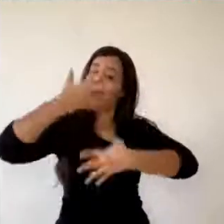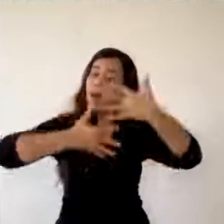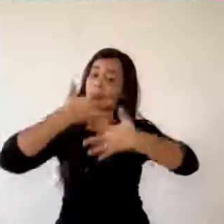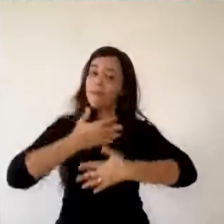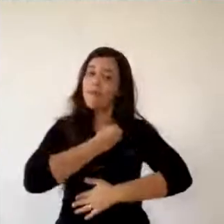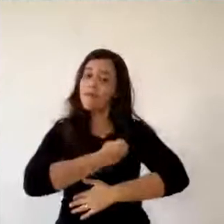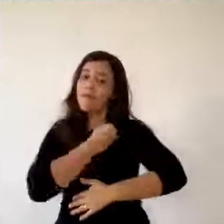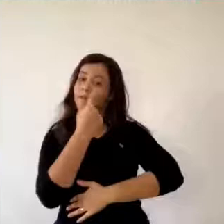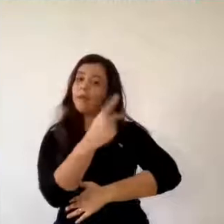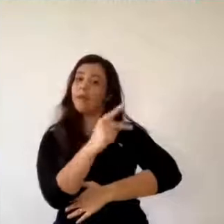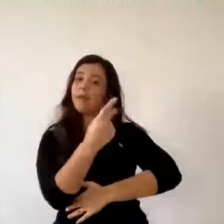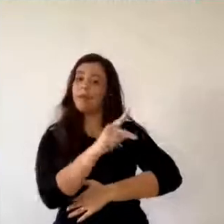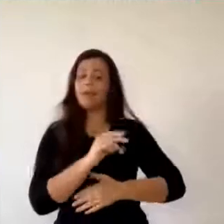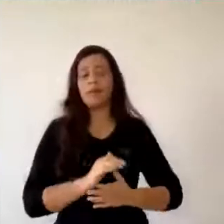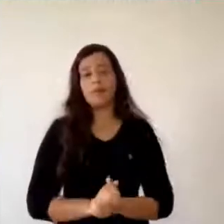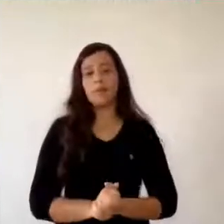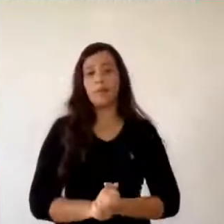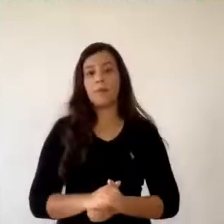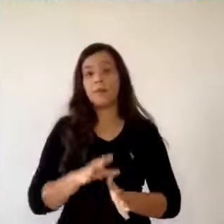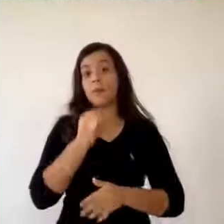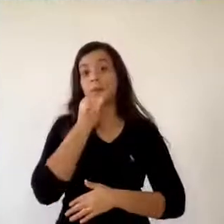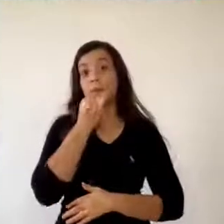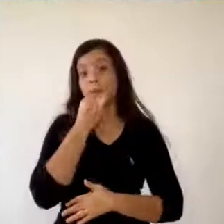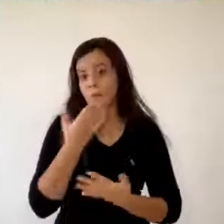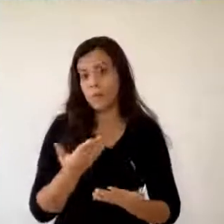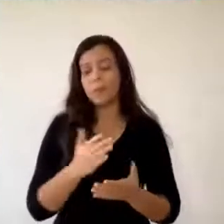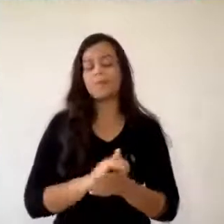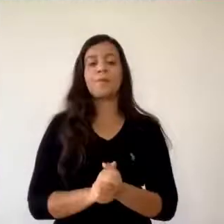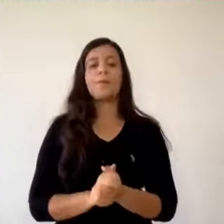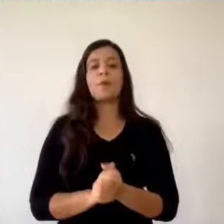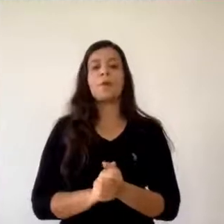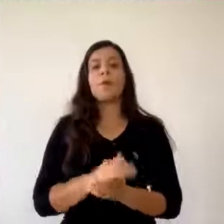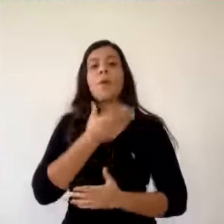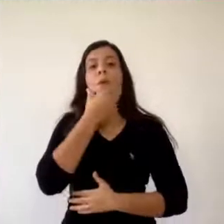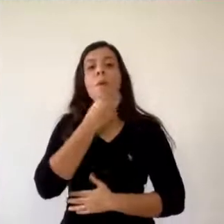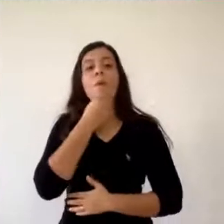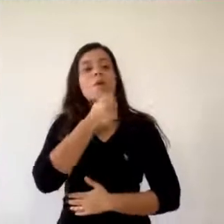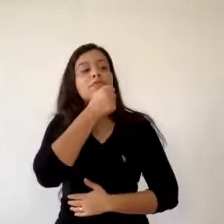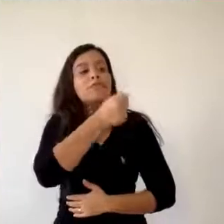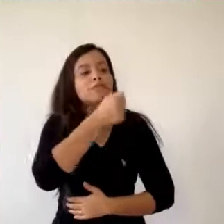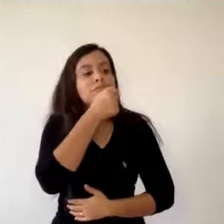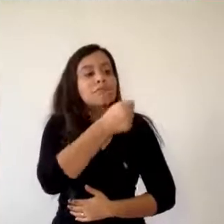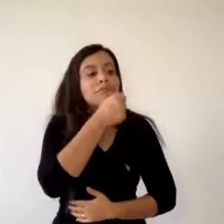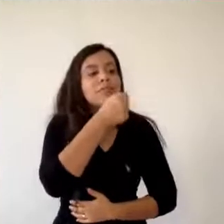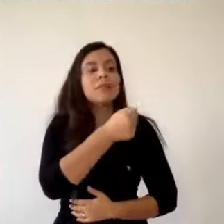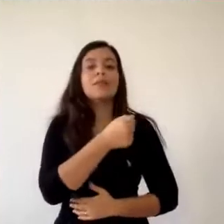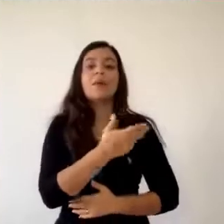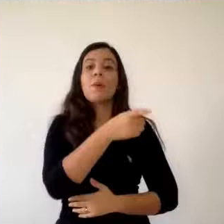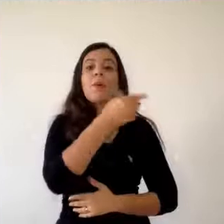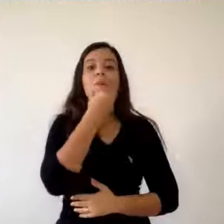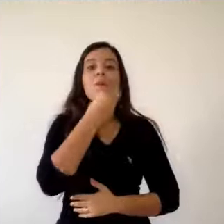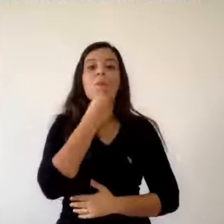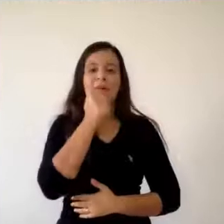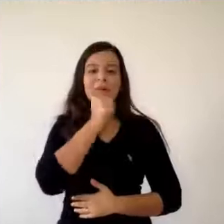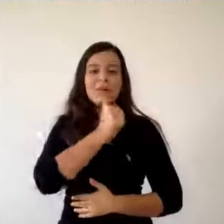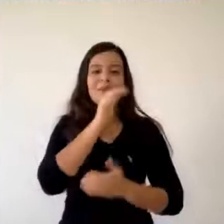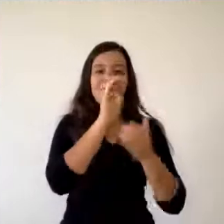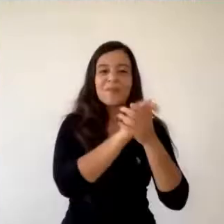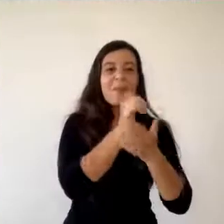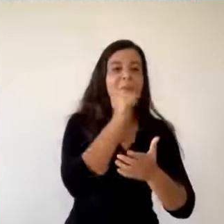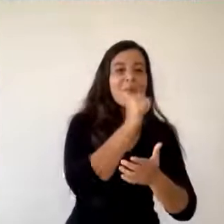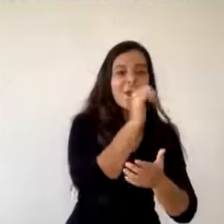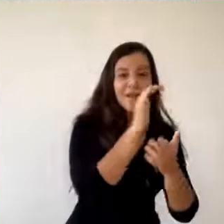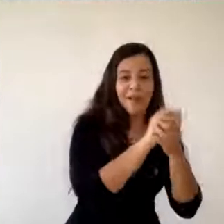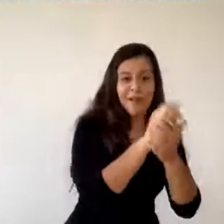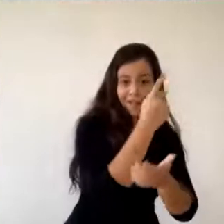The person who interviewed the father who had just had a son, he said, well, now you have someone to play